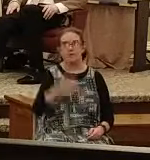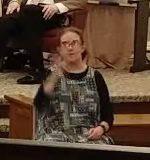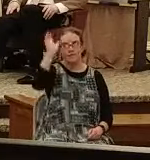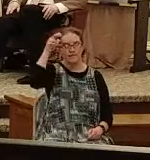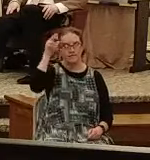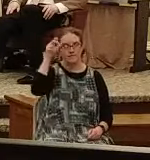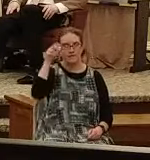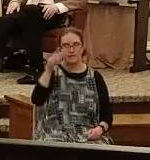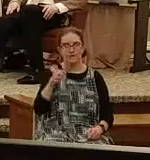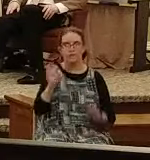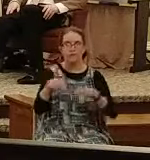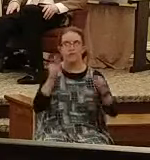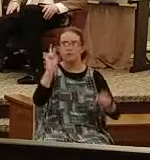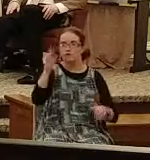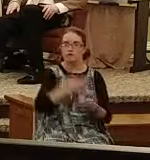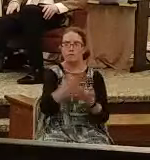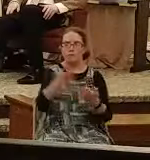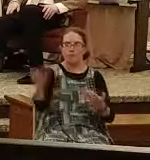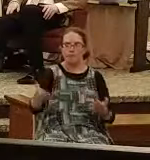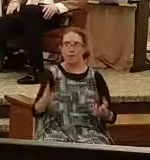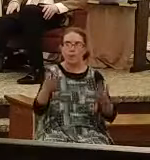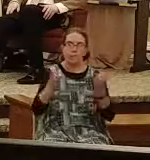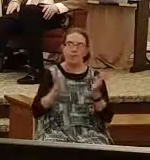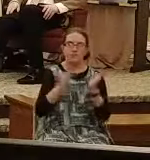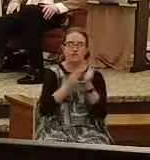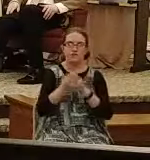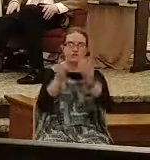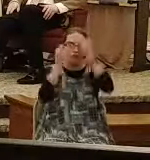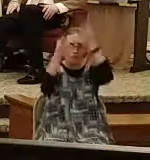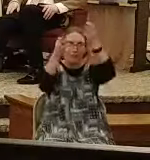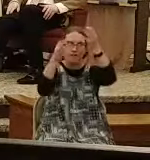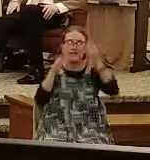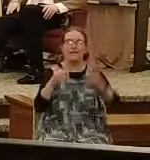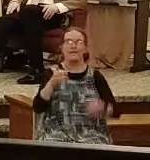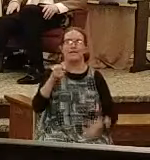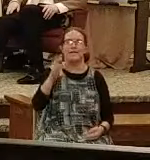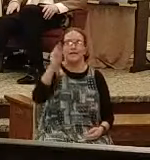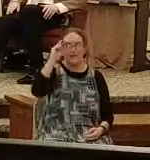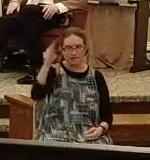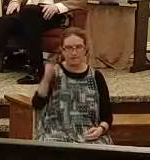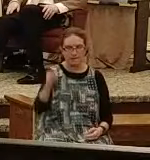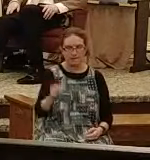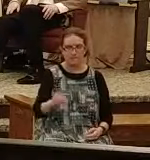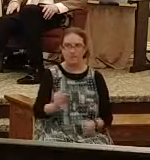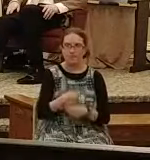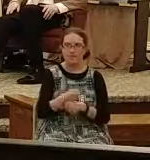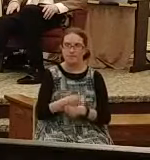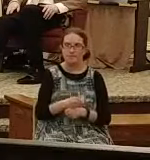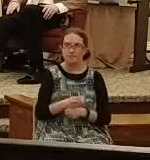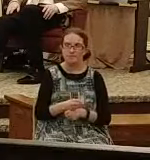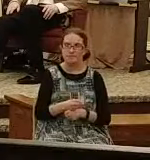Satan he's doing two things here. One, he's wanting Jesus to obey him, which would make him Lord in